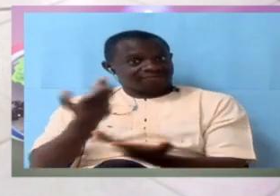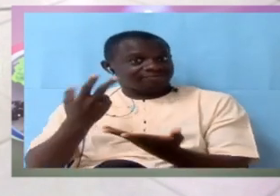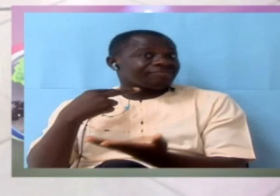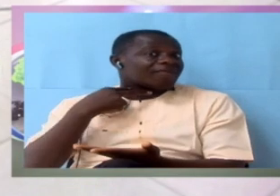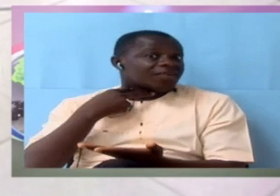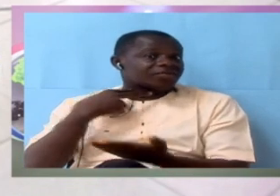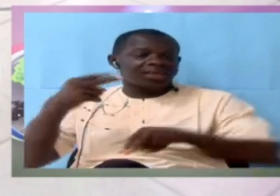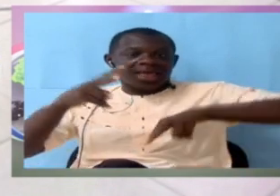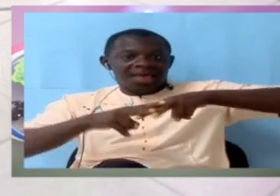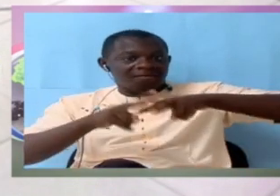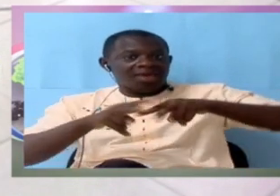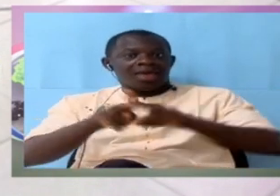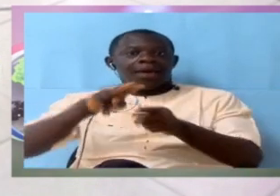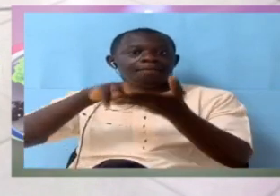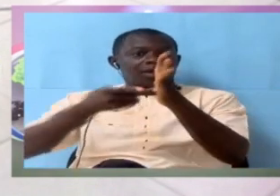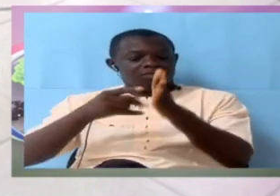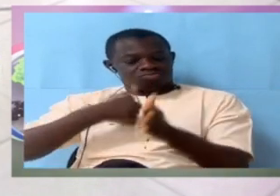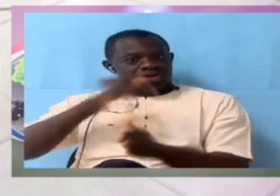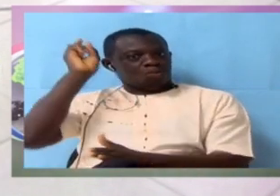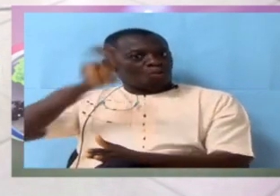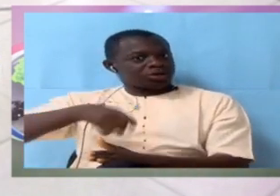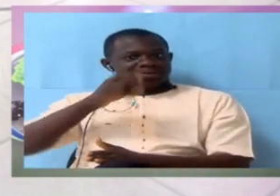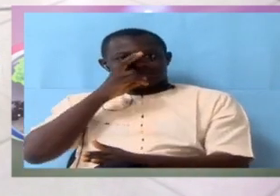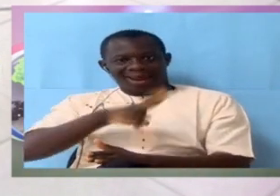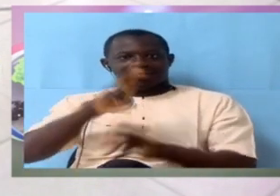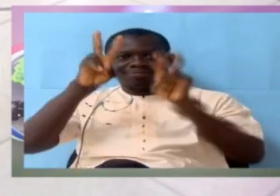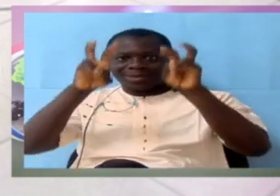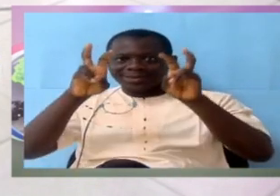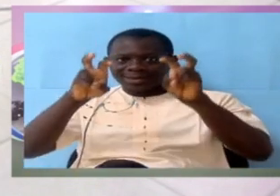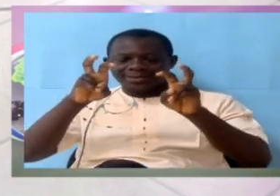virus, then I have to undergo the test myself.